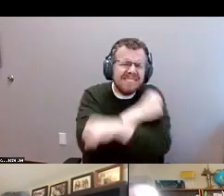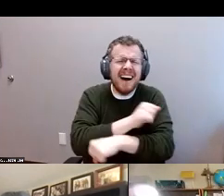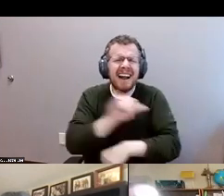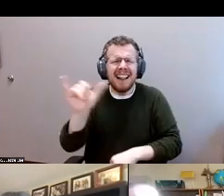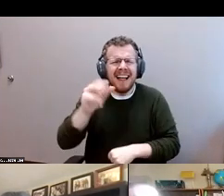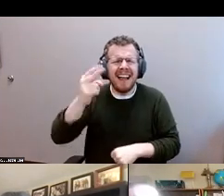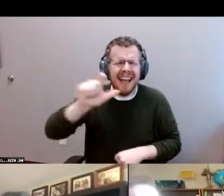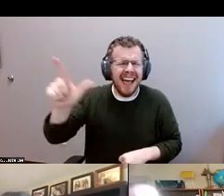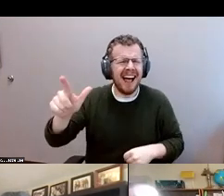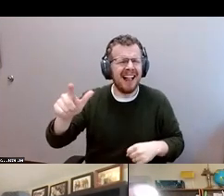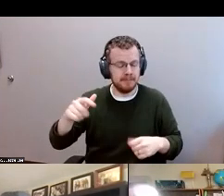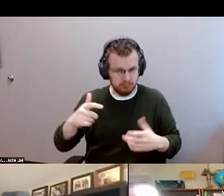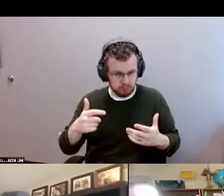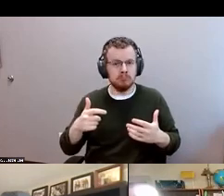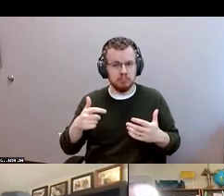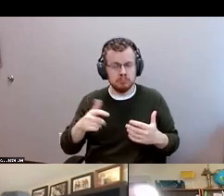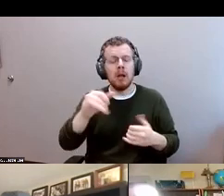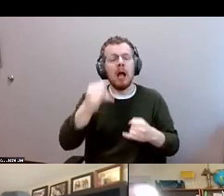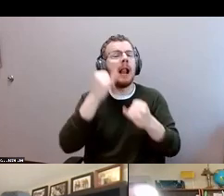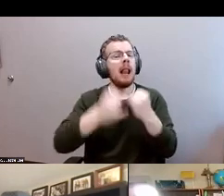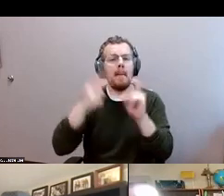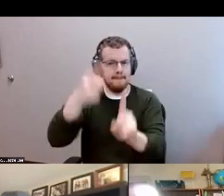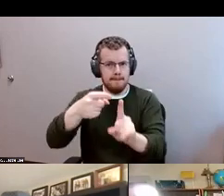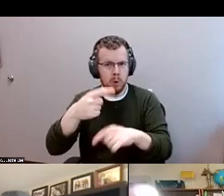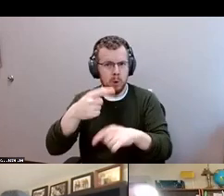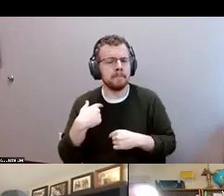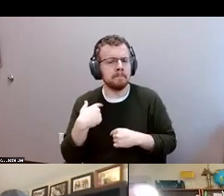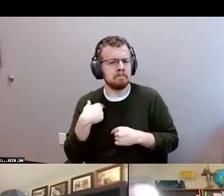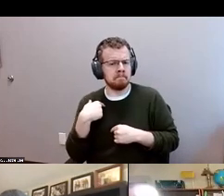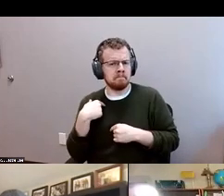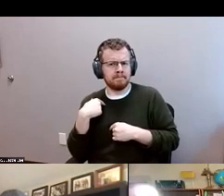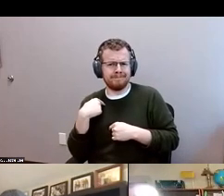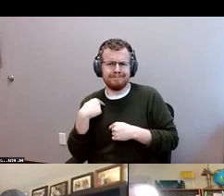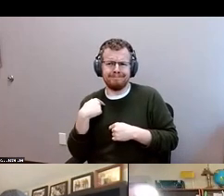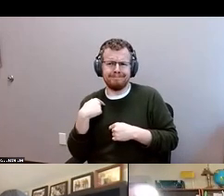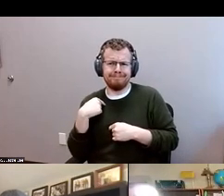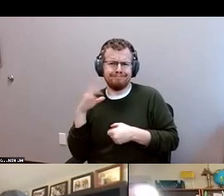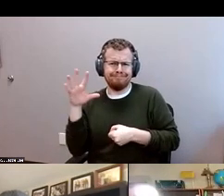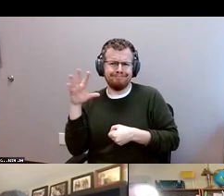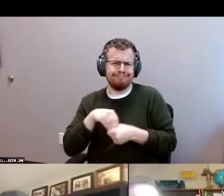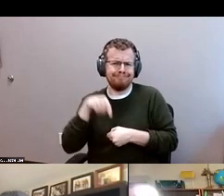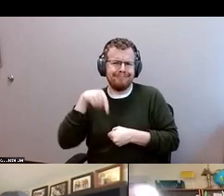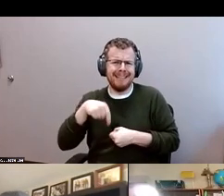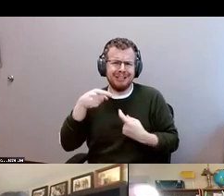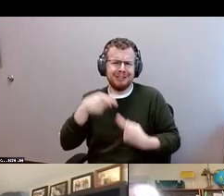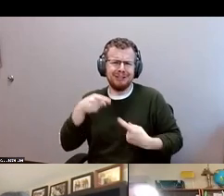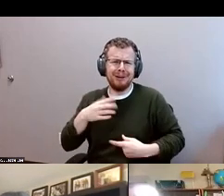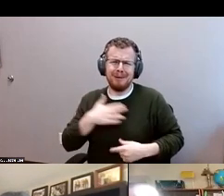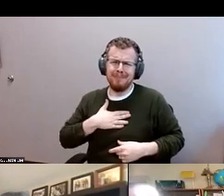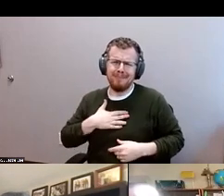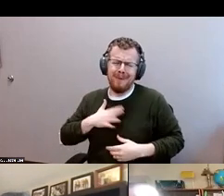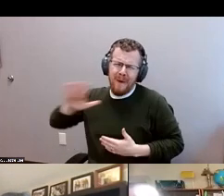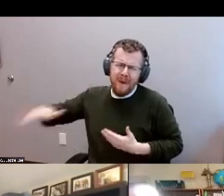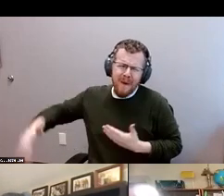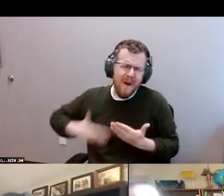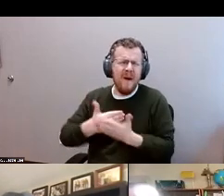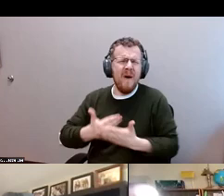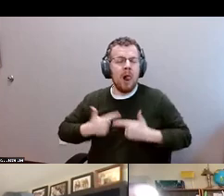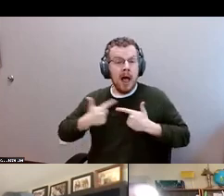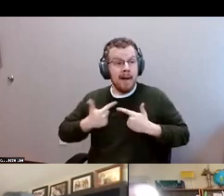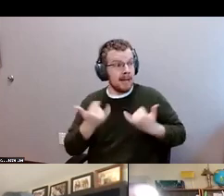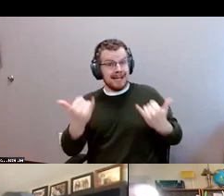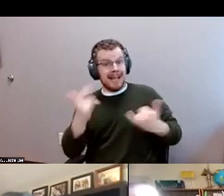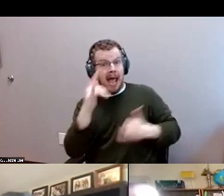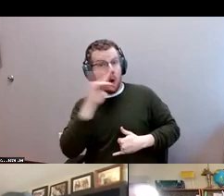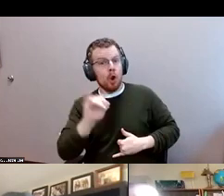have a sense, having been in some form of this struggle my entire life, I feel like we're in retreat. I don't like